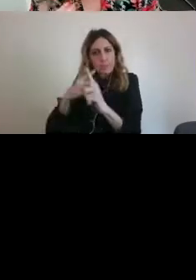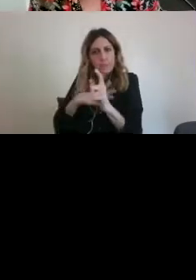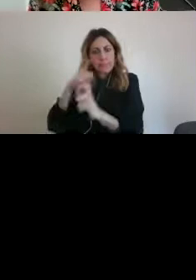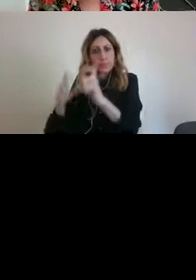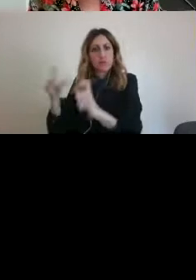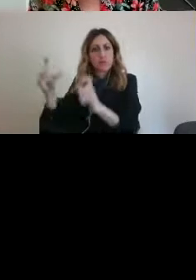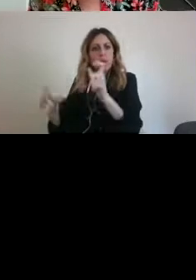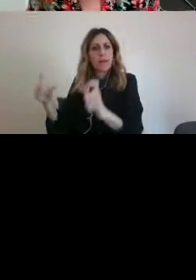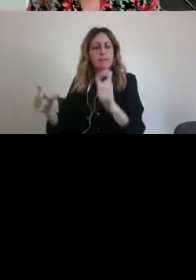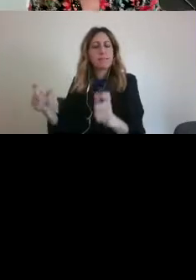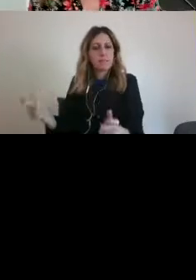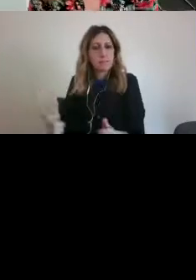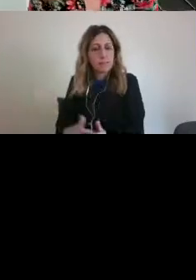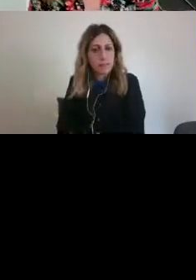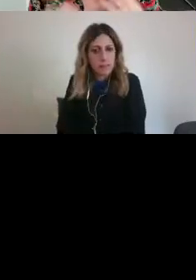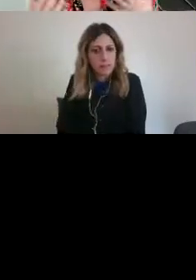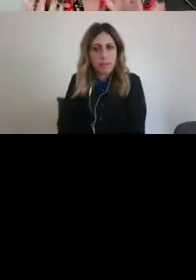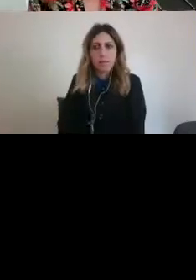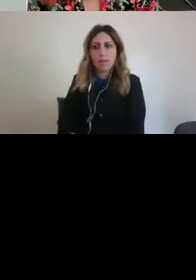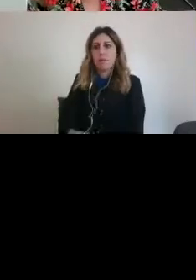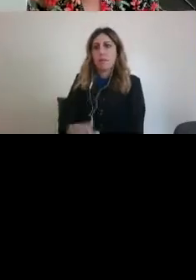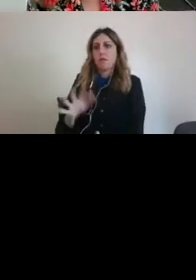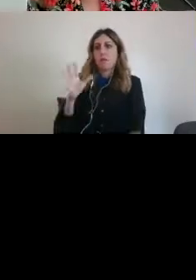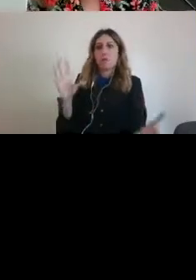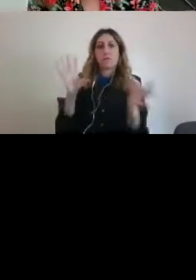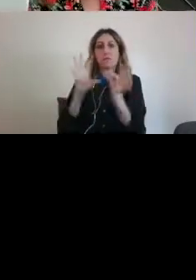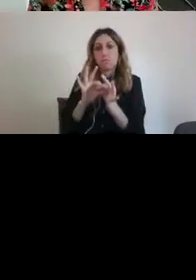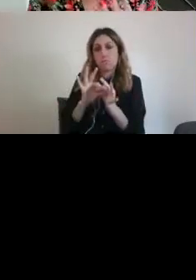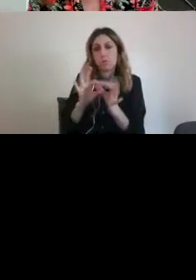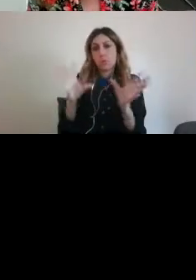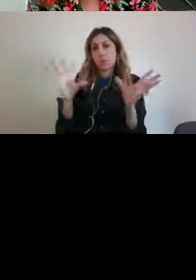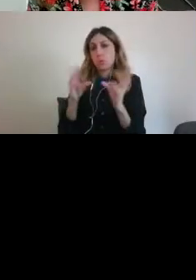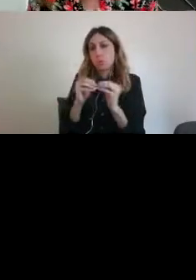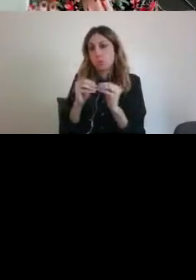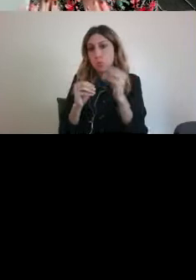should be in context. You could be linking to a post about ballet lessons or